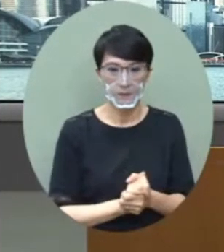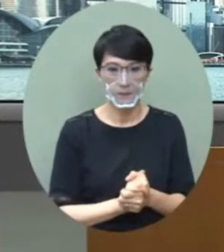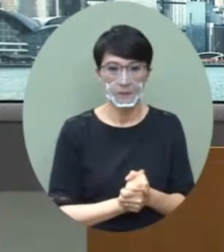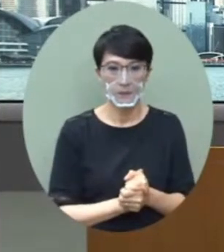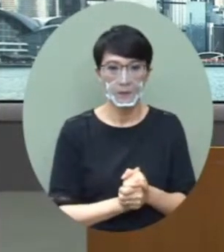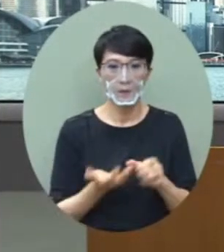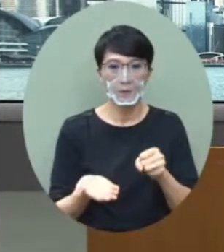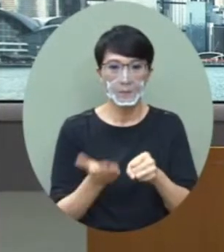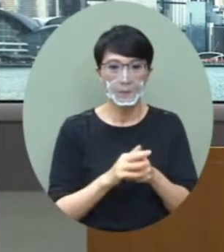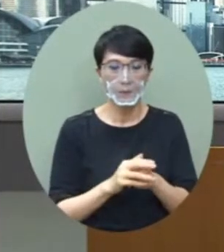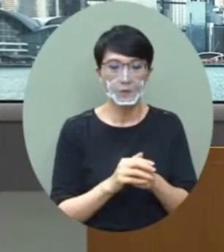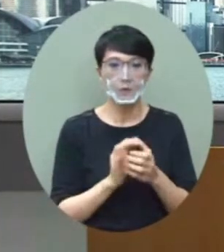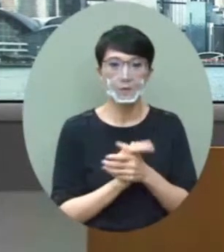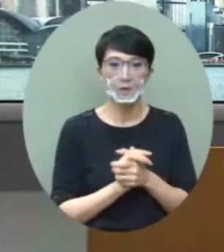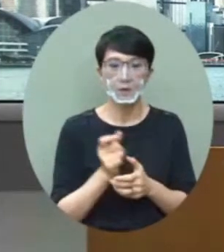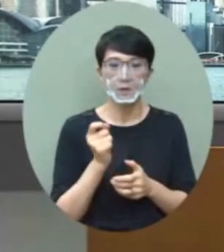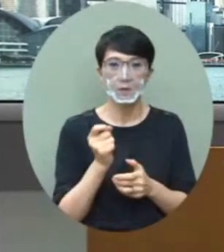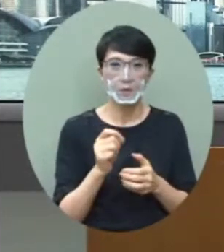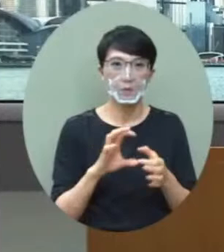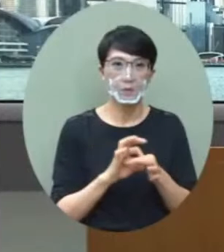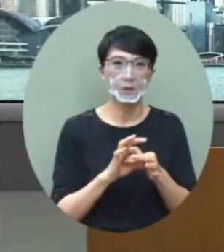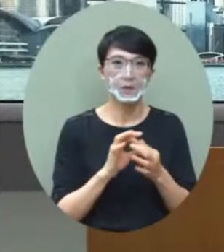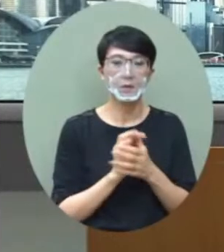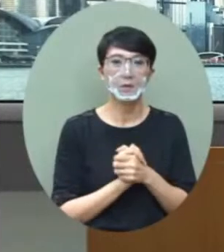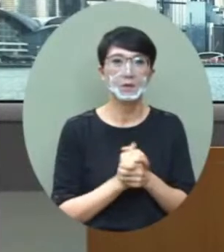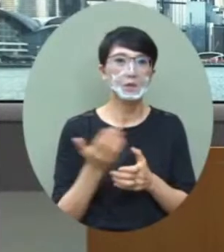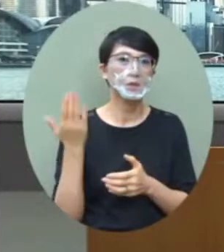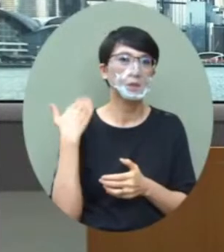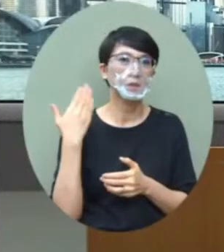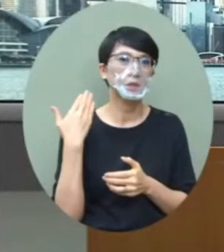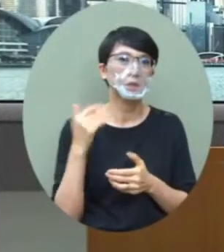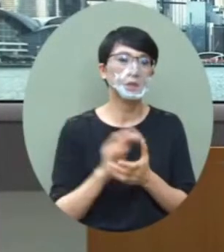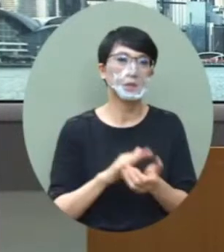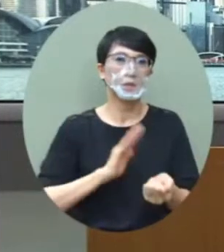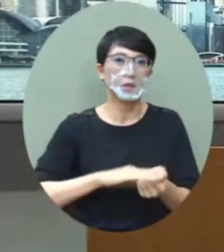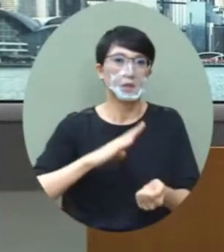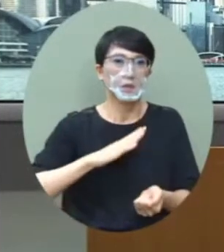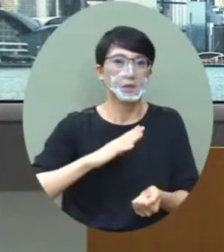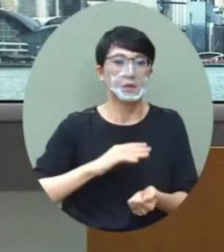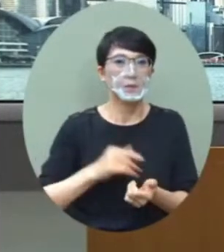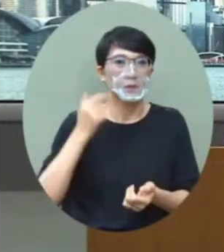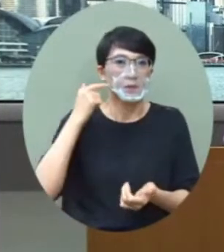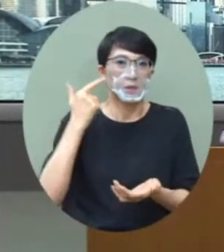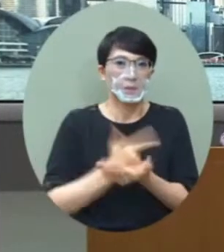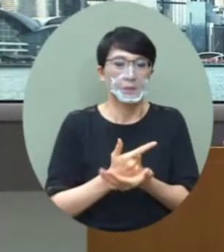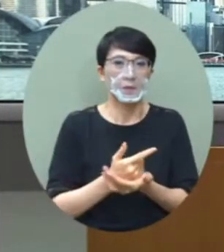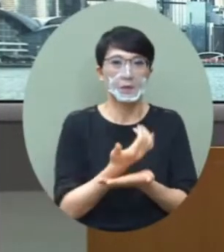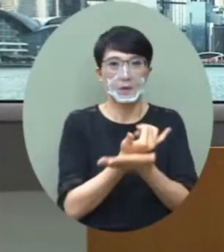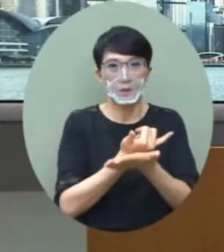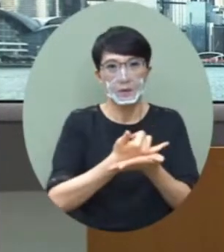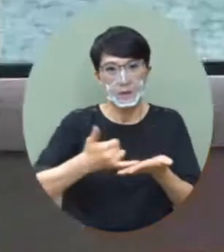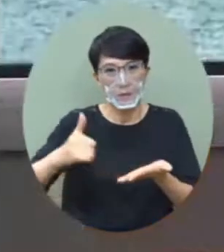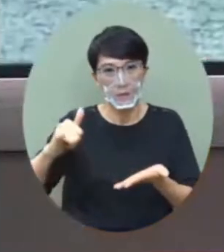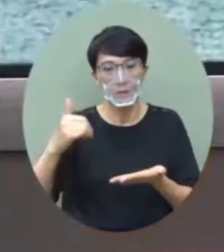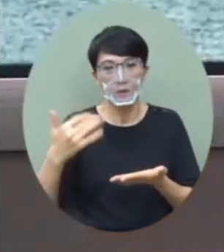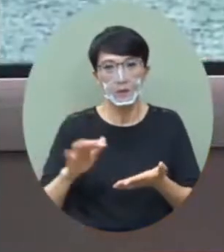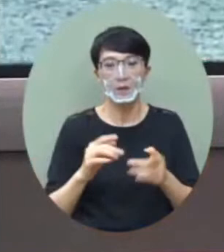would be completely in line with the current HA systems.